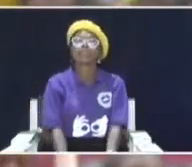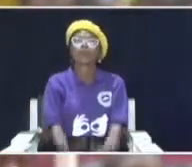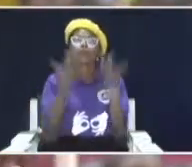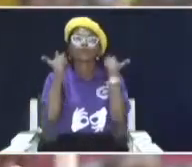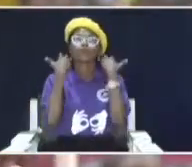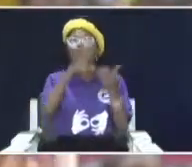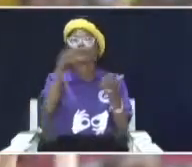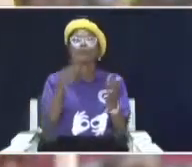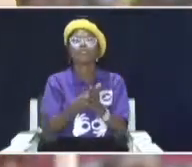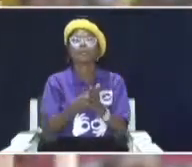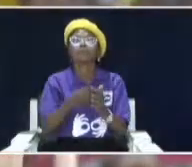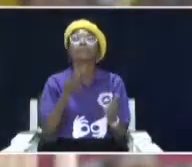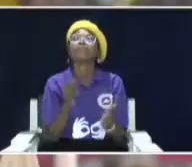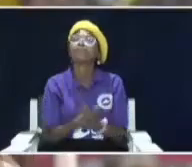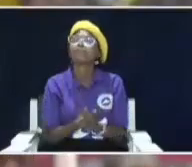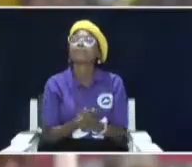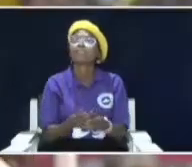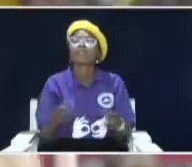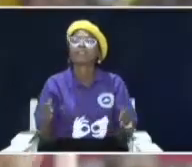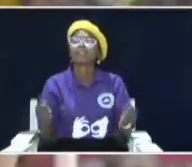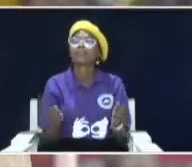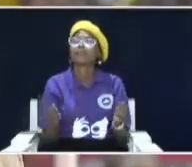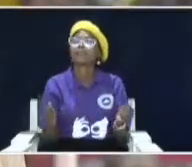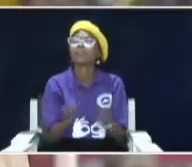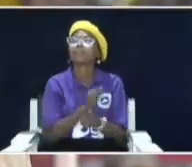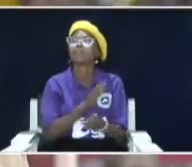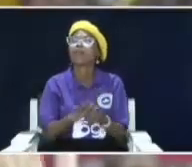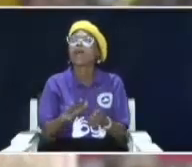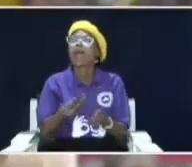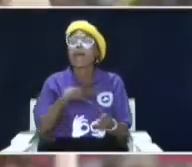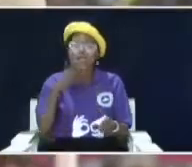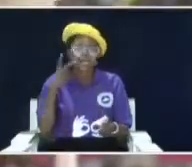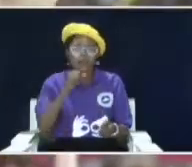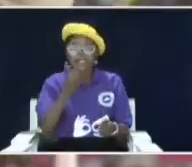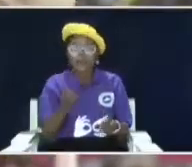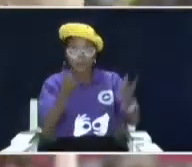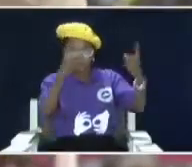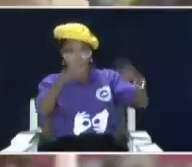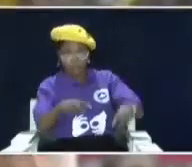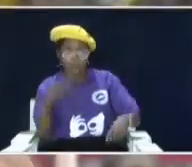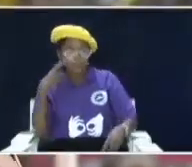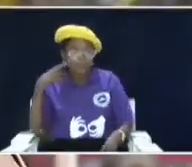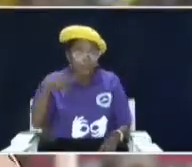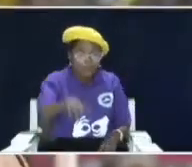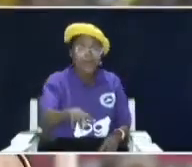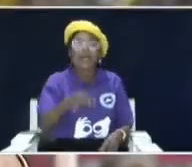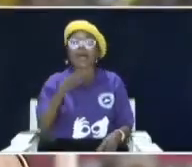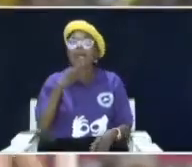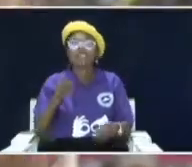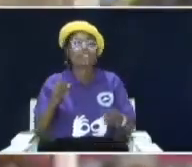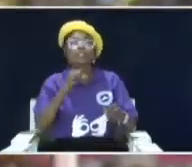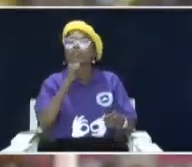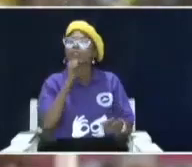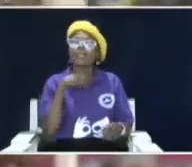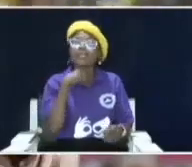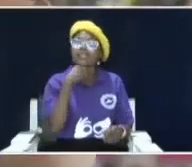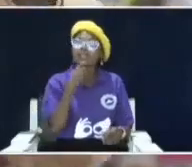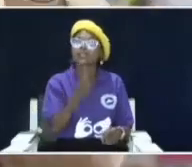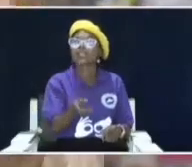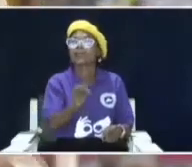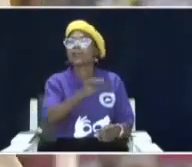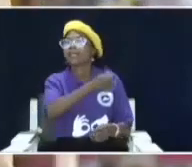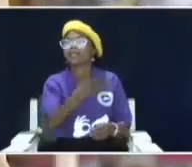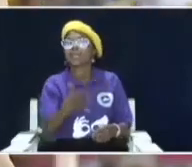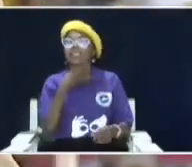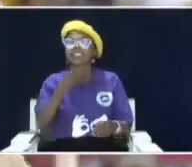there. Another group came, saw the ashes, and their sense didn't tell them anything. And they said, man of God,